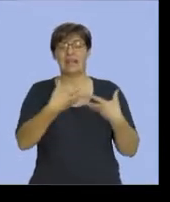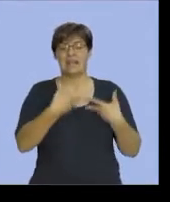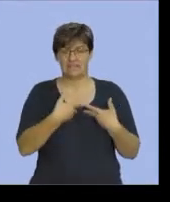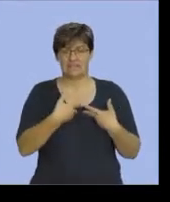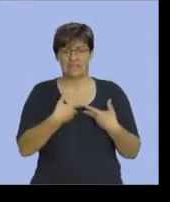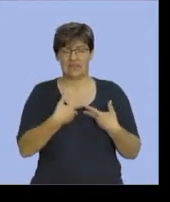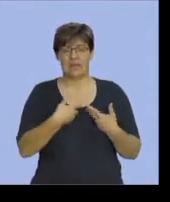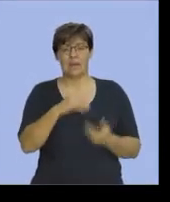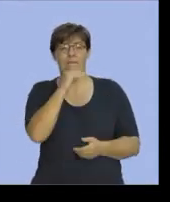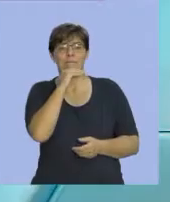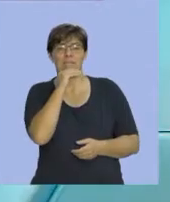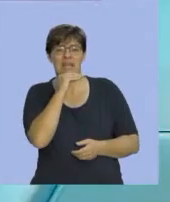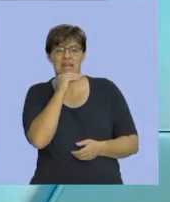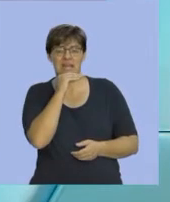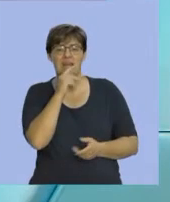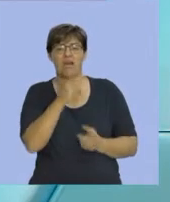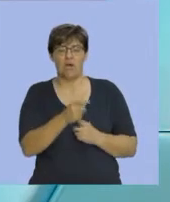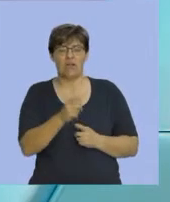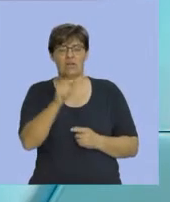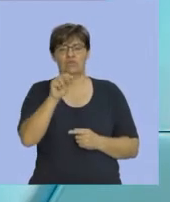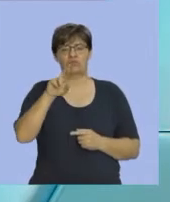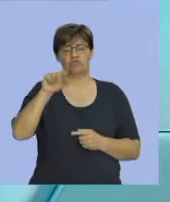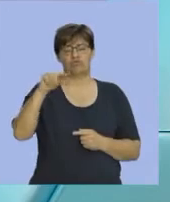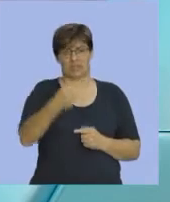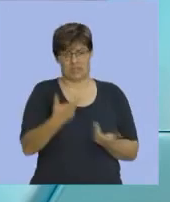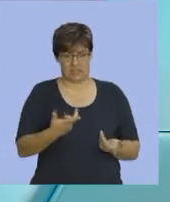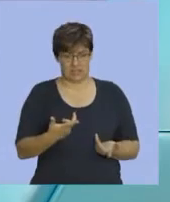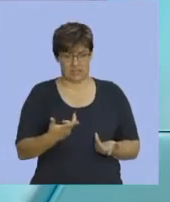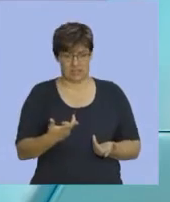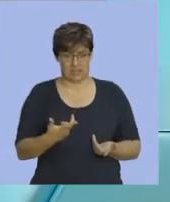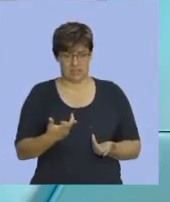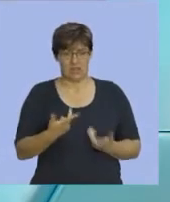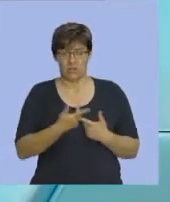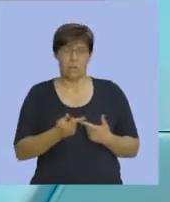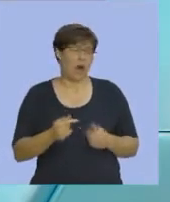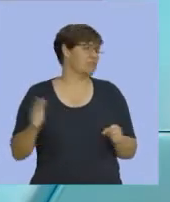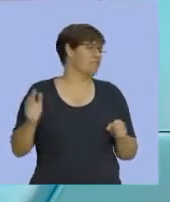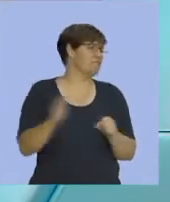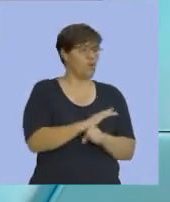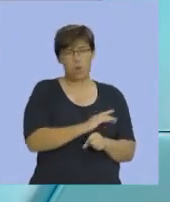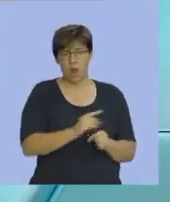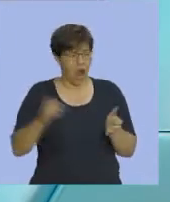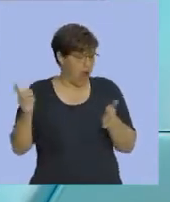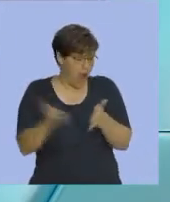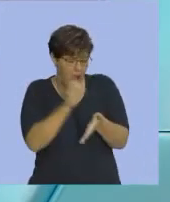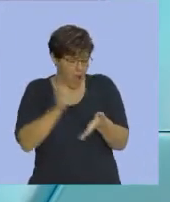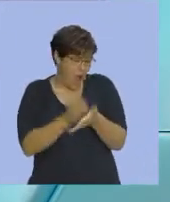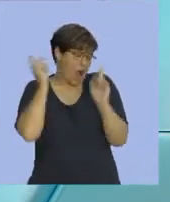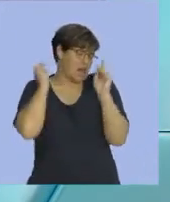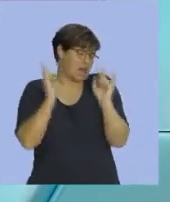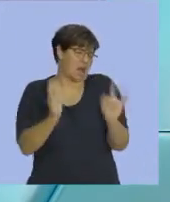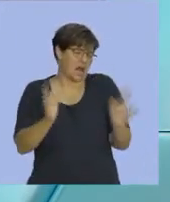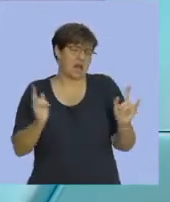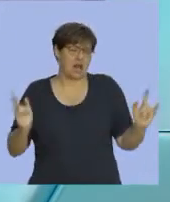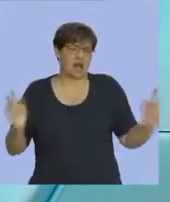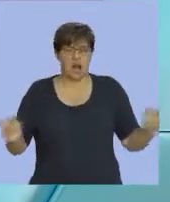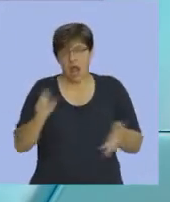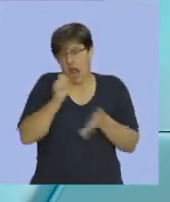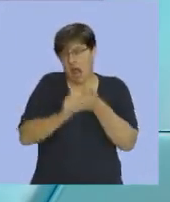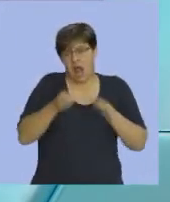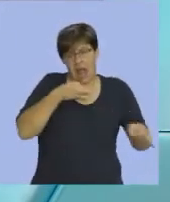give me a definition of a trig ratio. I'm not saying now you must go all Oxford dictionary for me